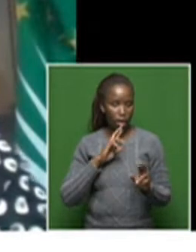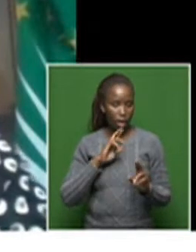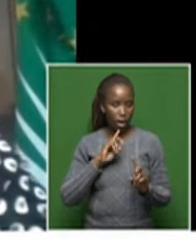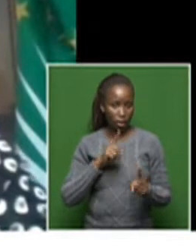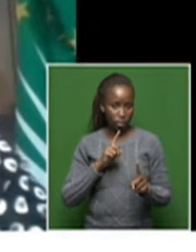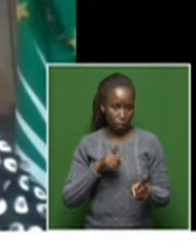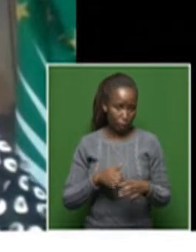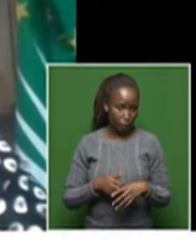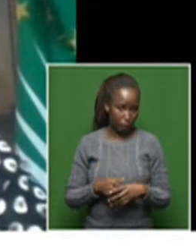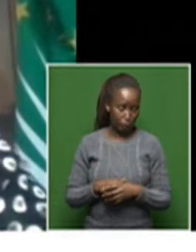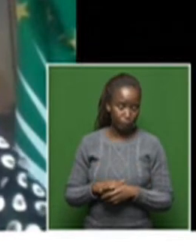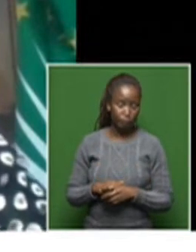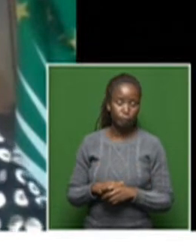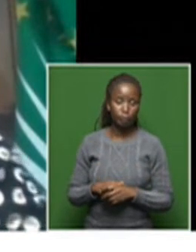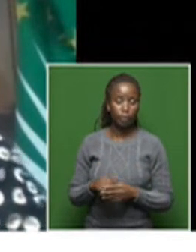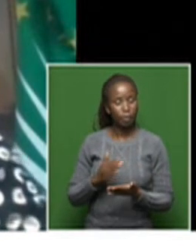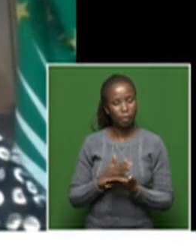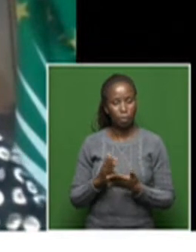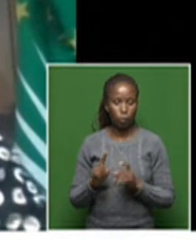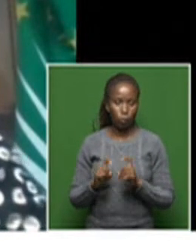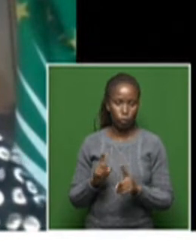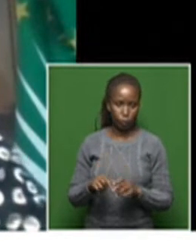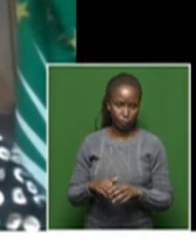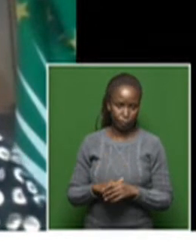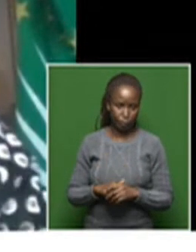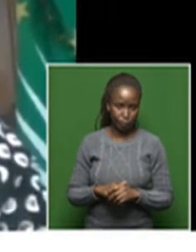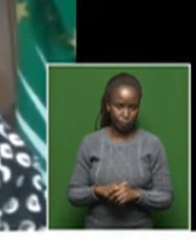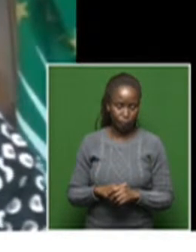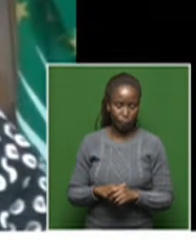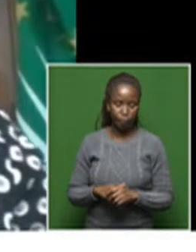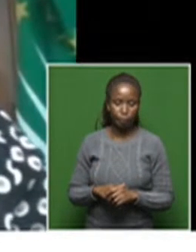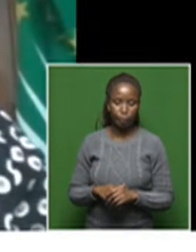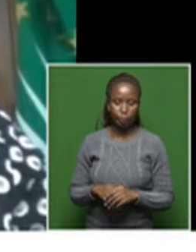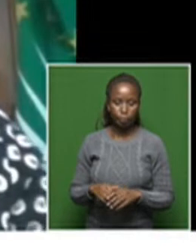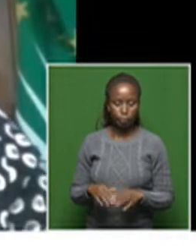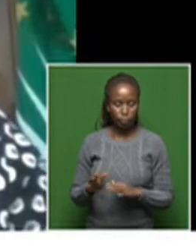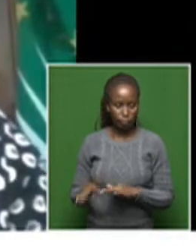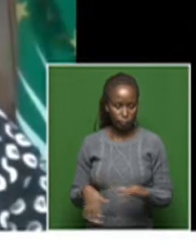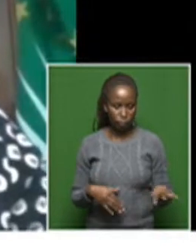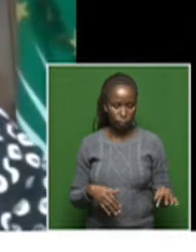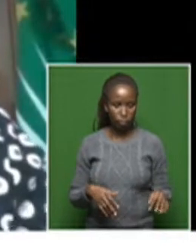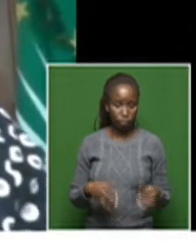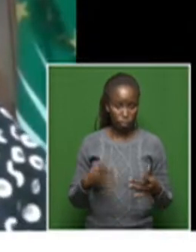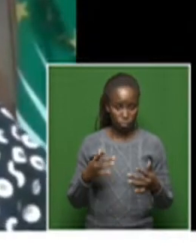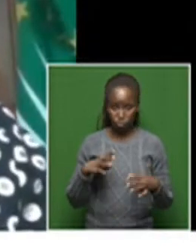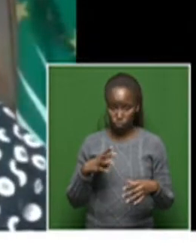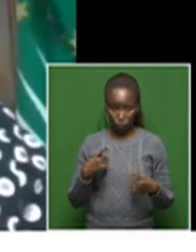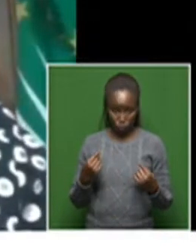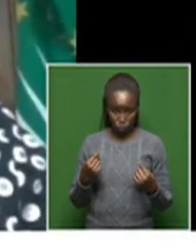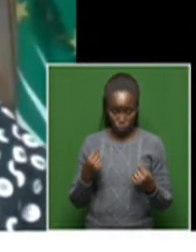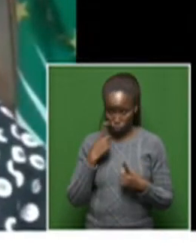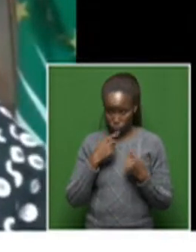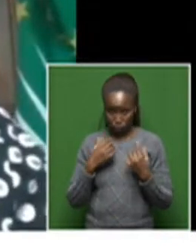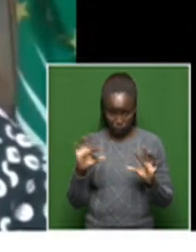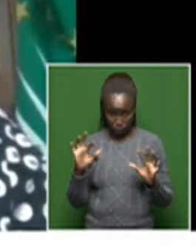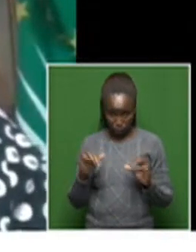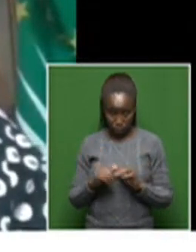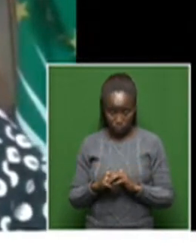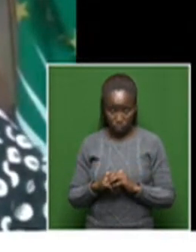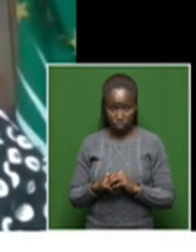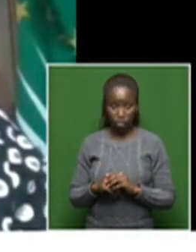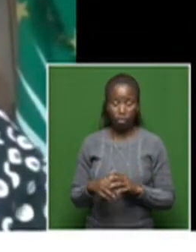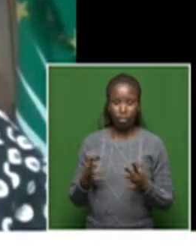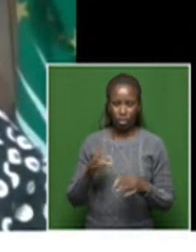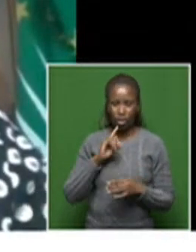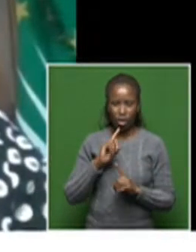assist in the responding of the questions around. And that was what was directed to me as I picked up. And then I've responded to the